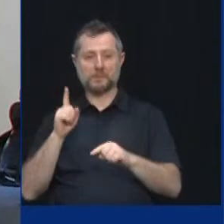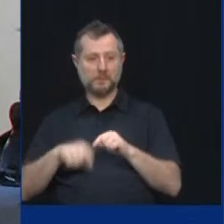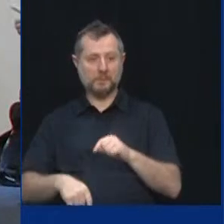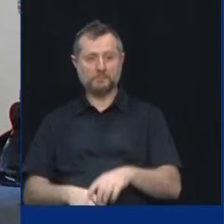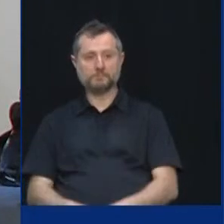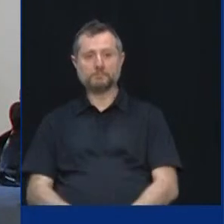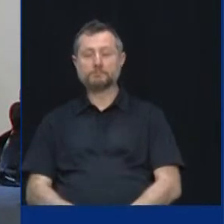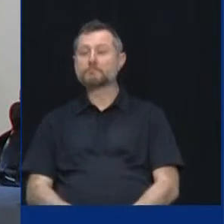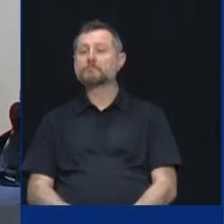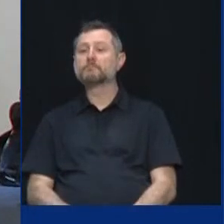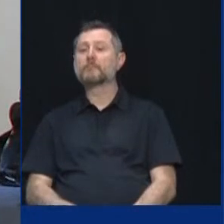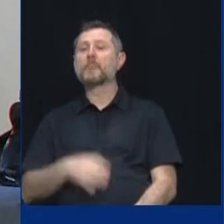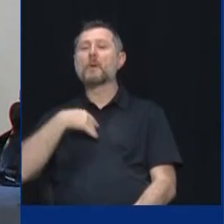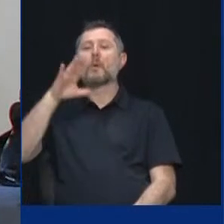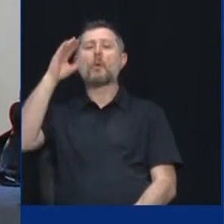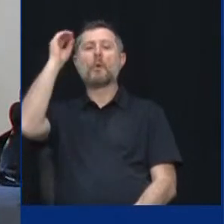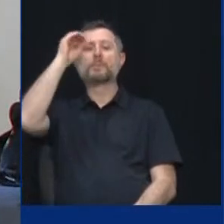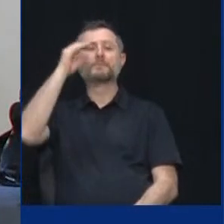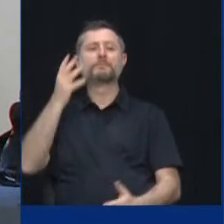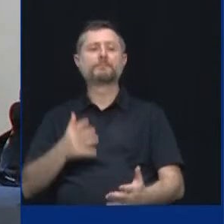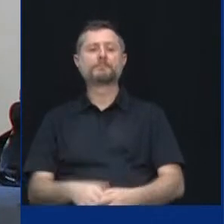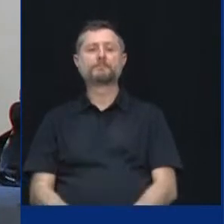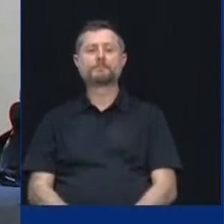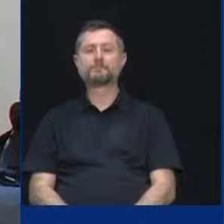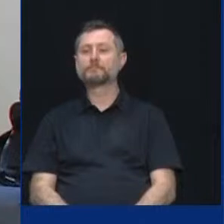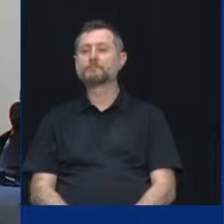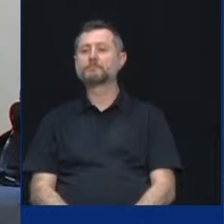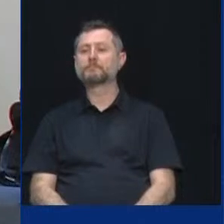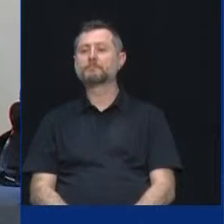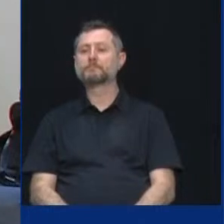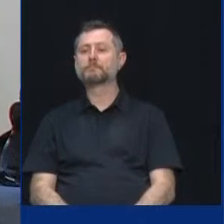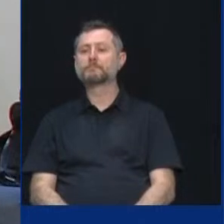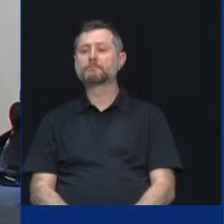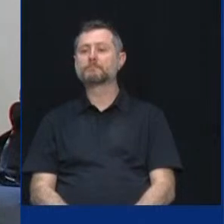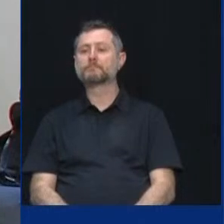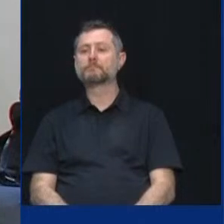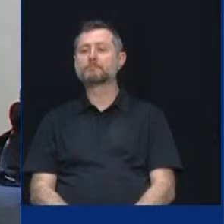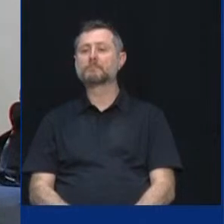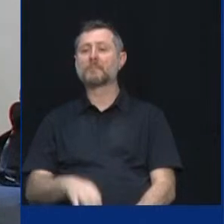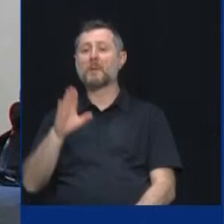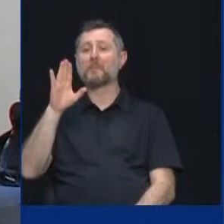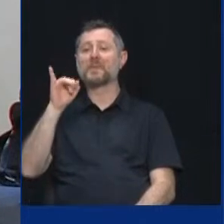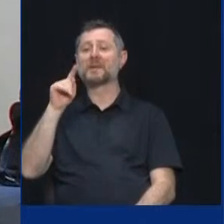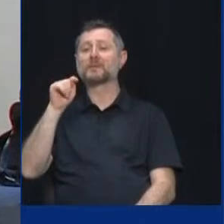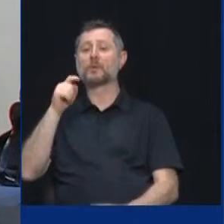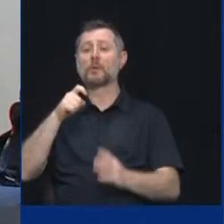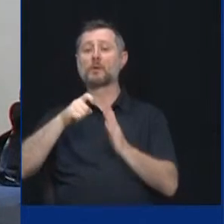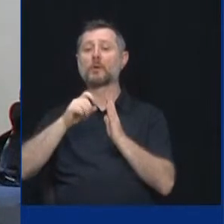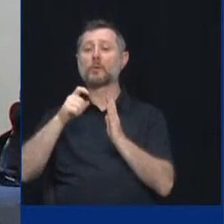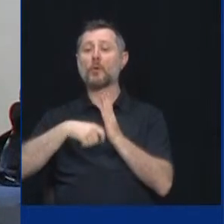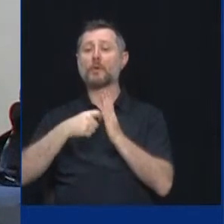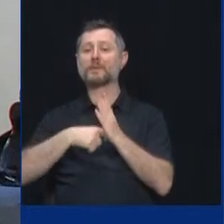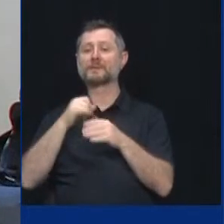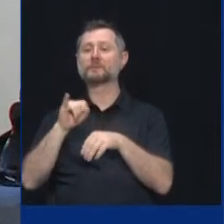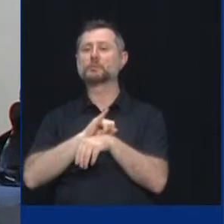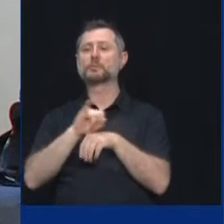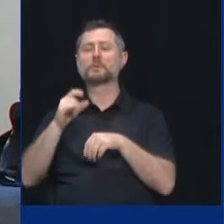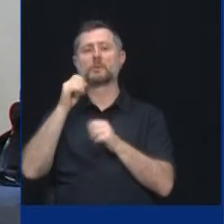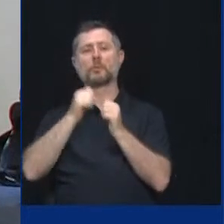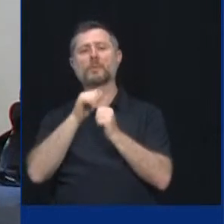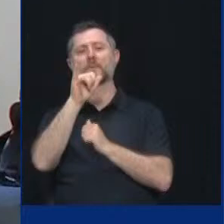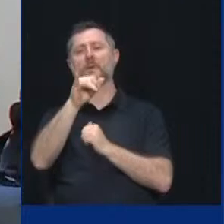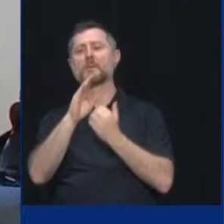What should be done about the Bitcoin mining industry and these local plants that are being bought